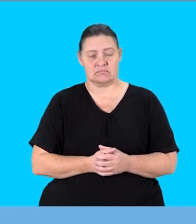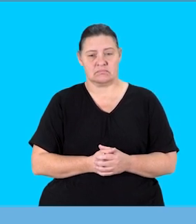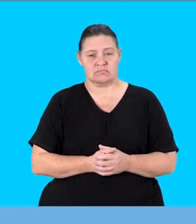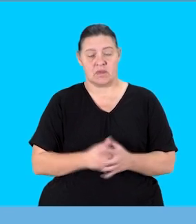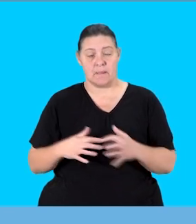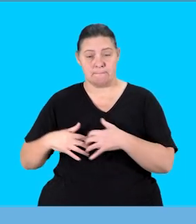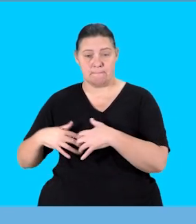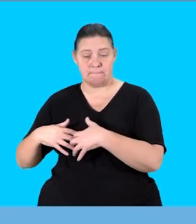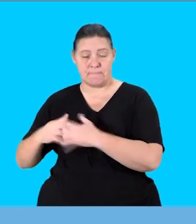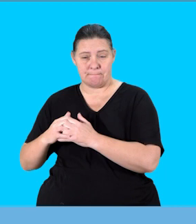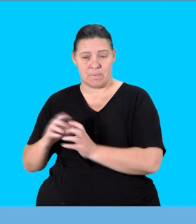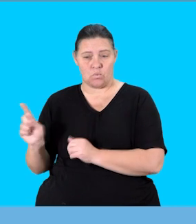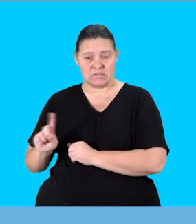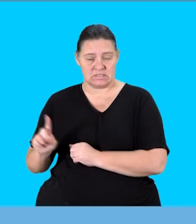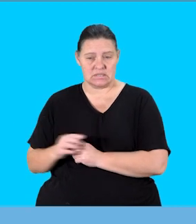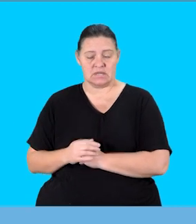reacting to form